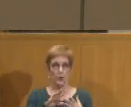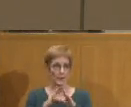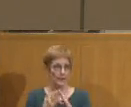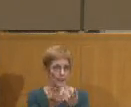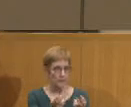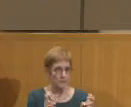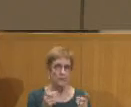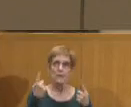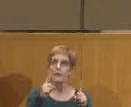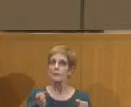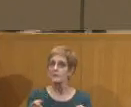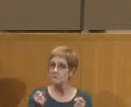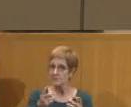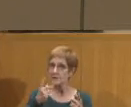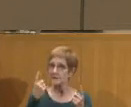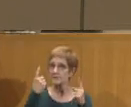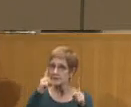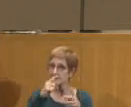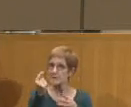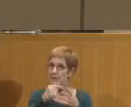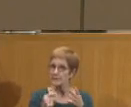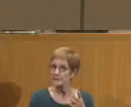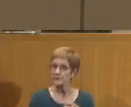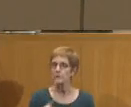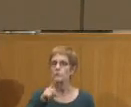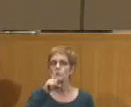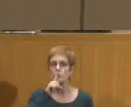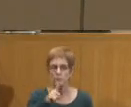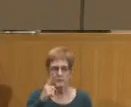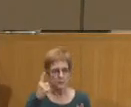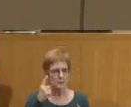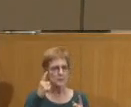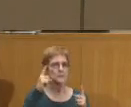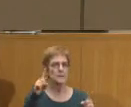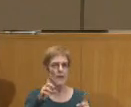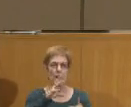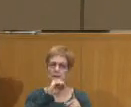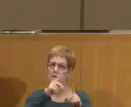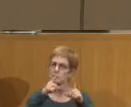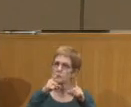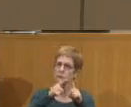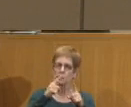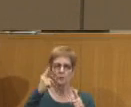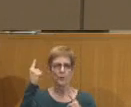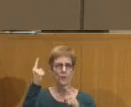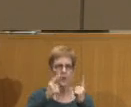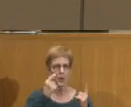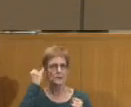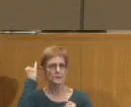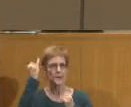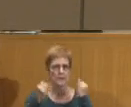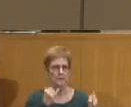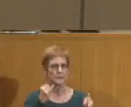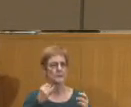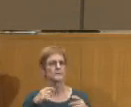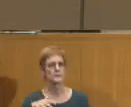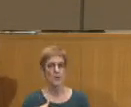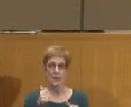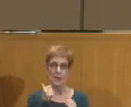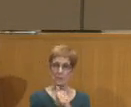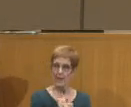So I want to take a couple of minutes and mostly to say thank you to this city who's been